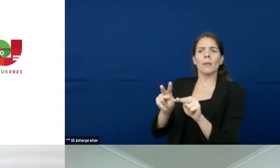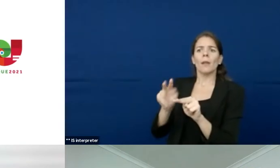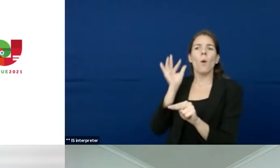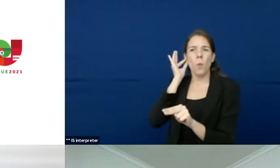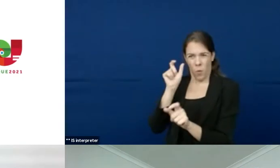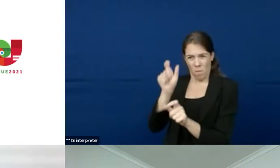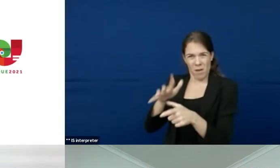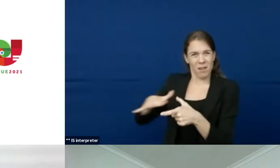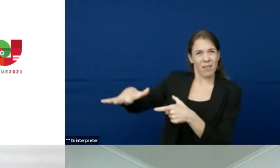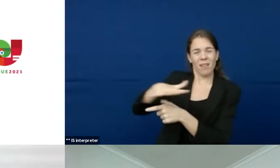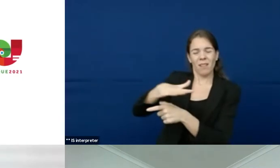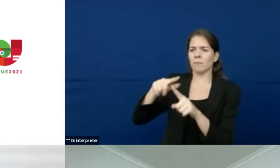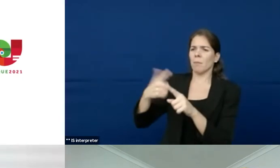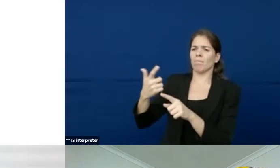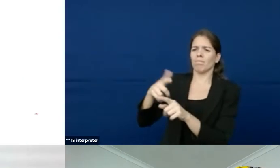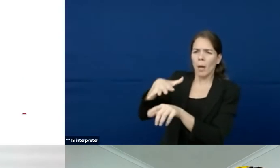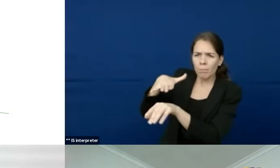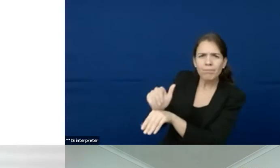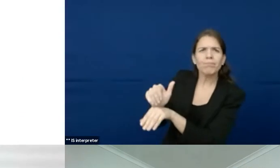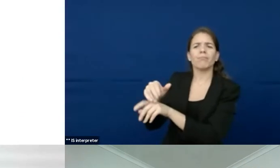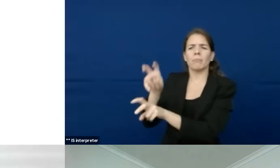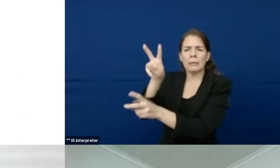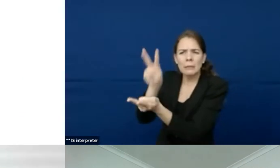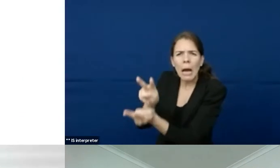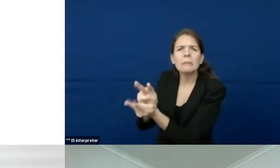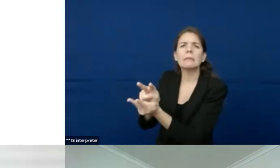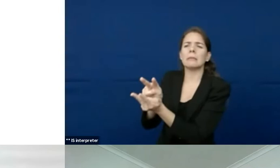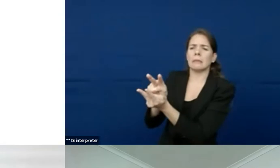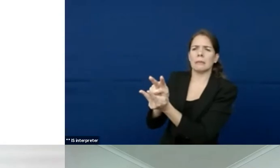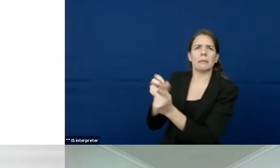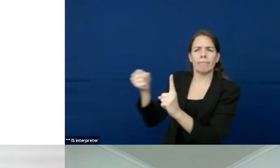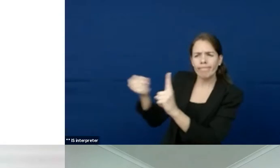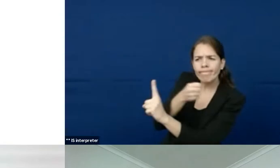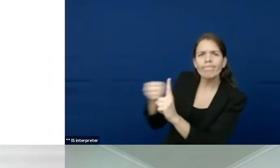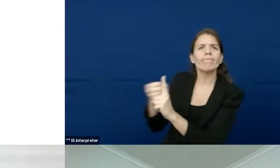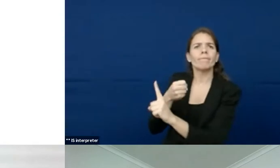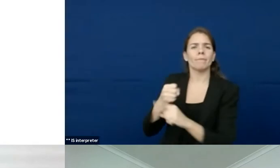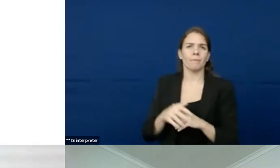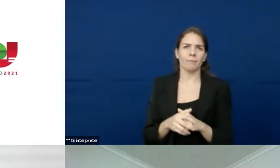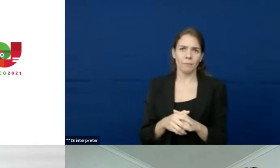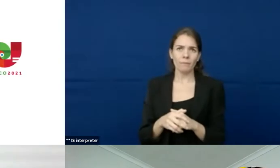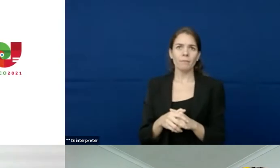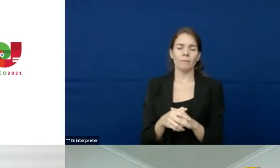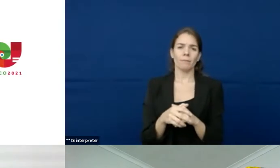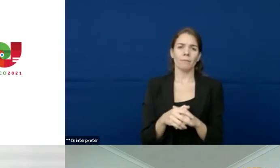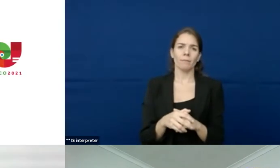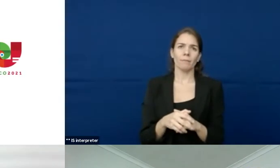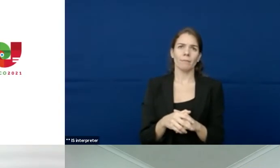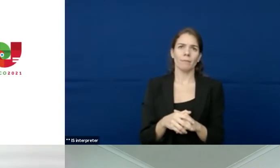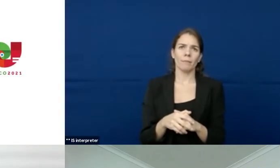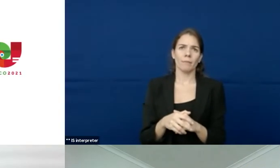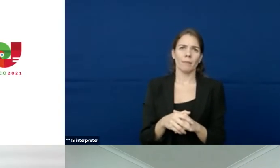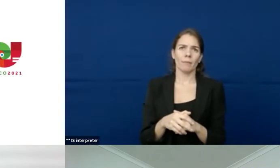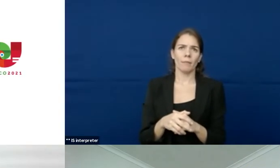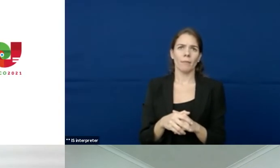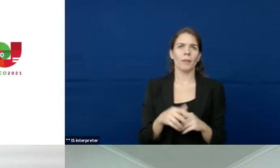violence, and to be able to link them to other support networks. It is in recognition of this